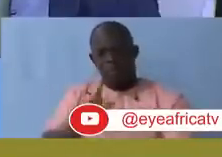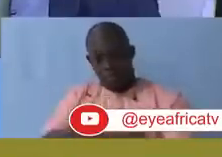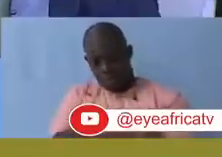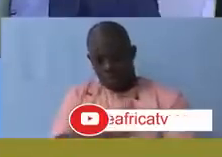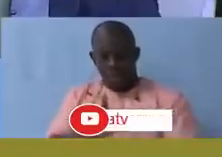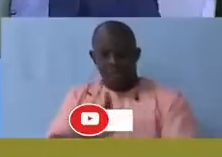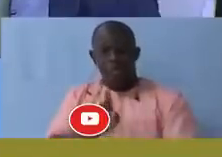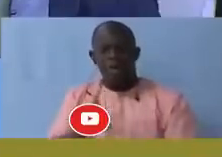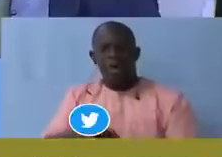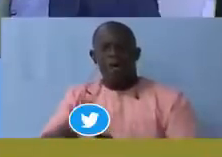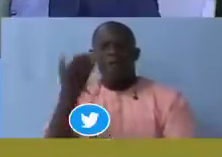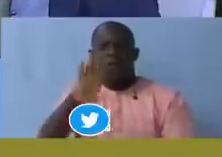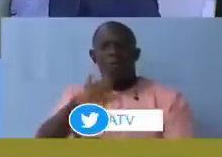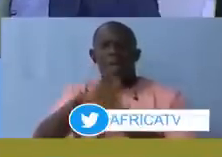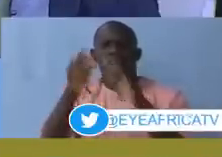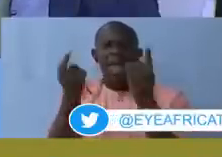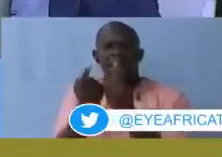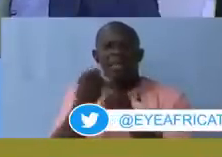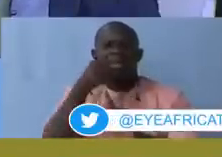from any harm